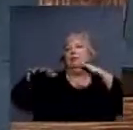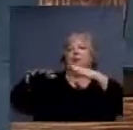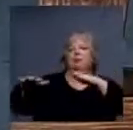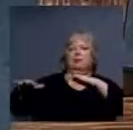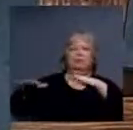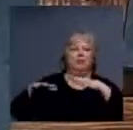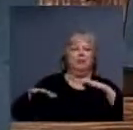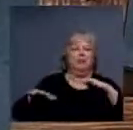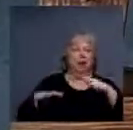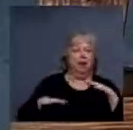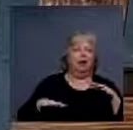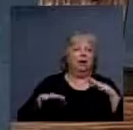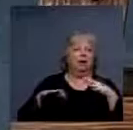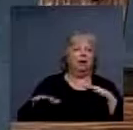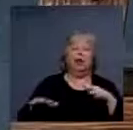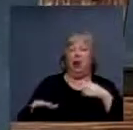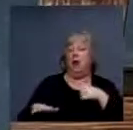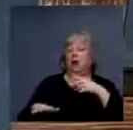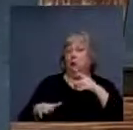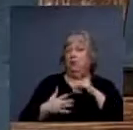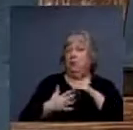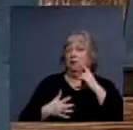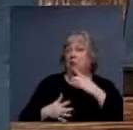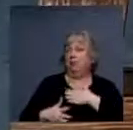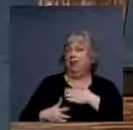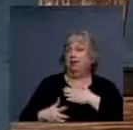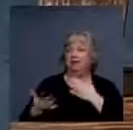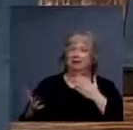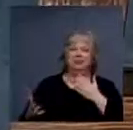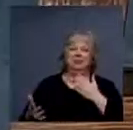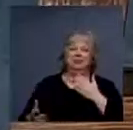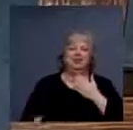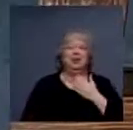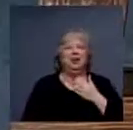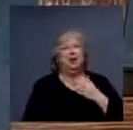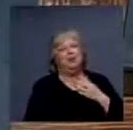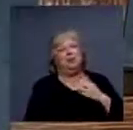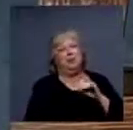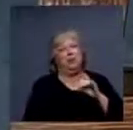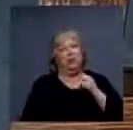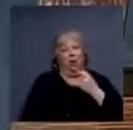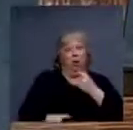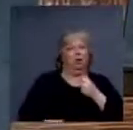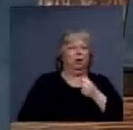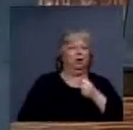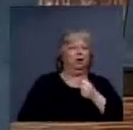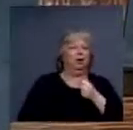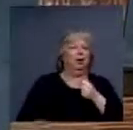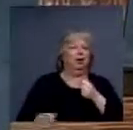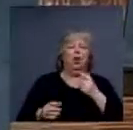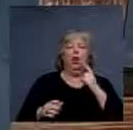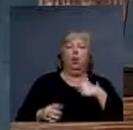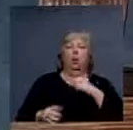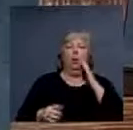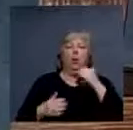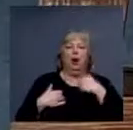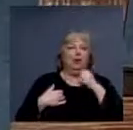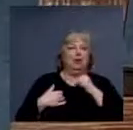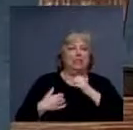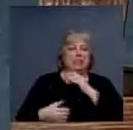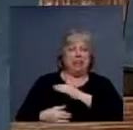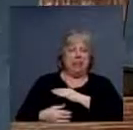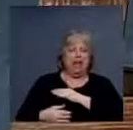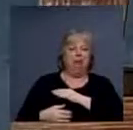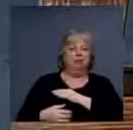day in the interim of a dog walker coming to let my dog out. Calming music will be played. We will have staff, like